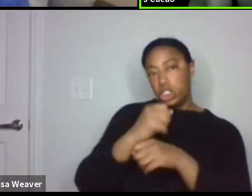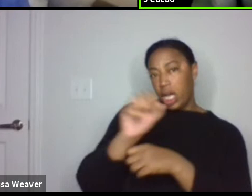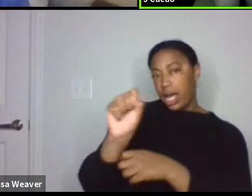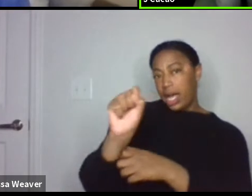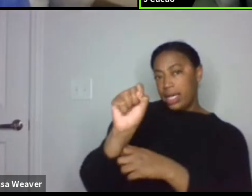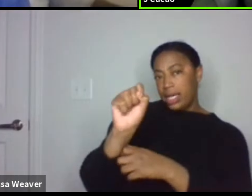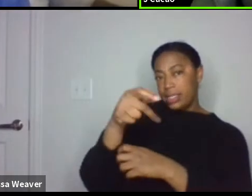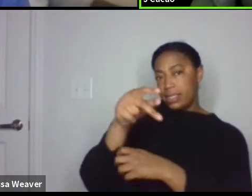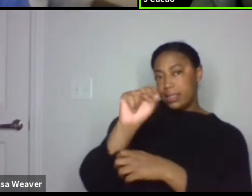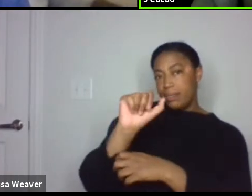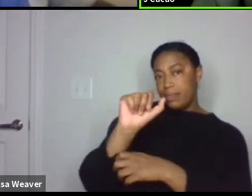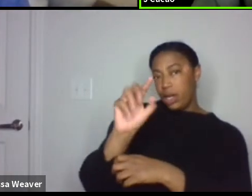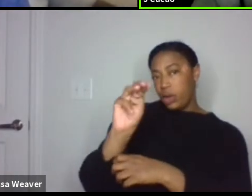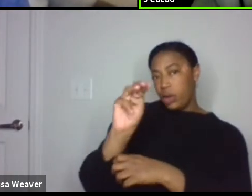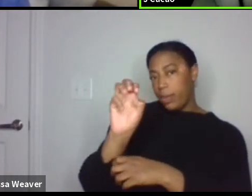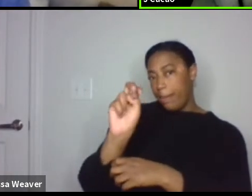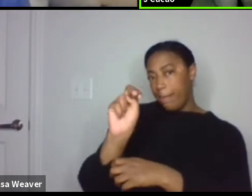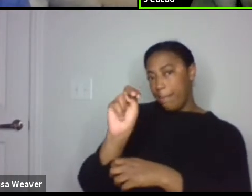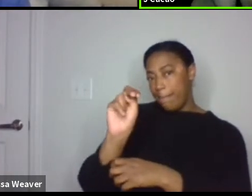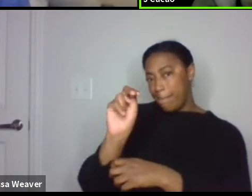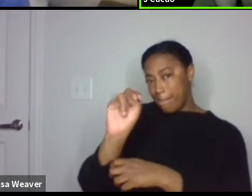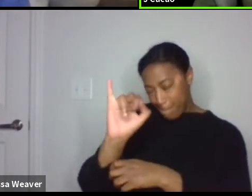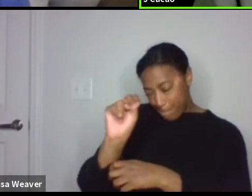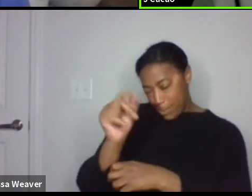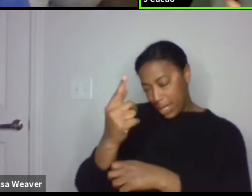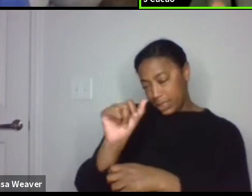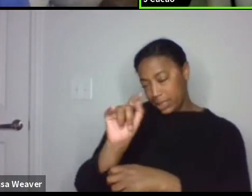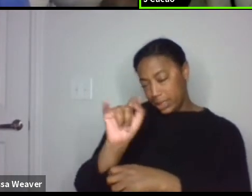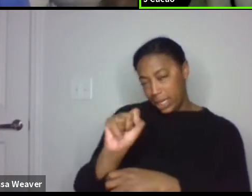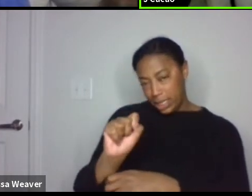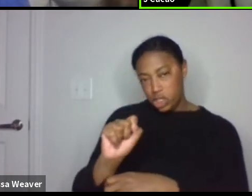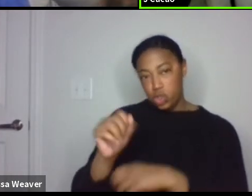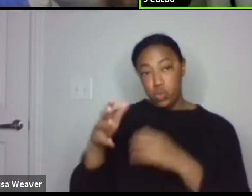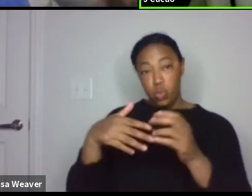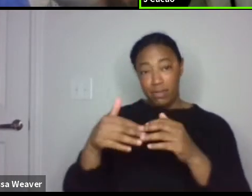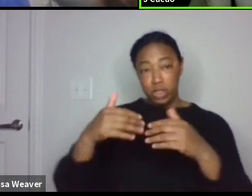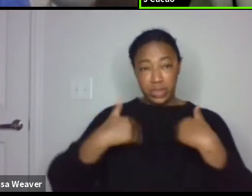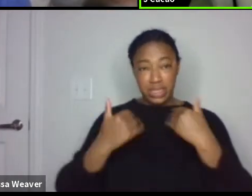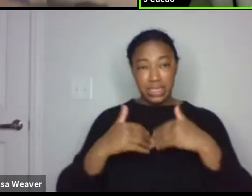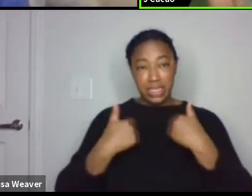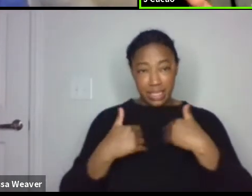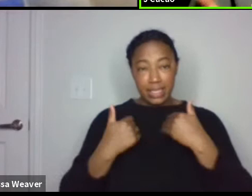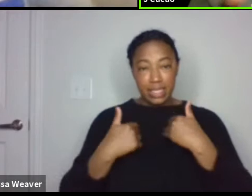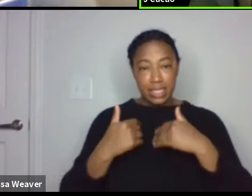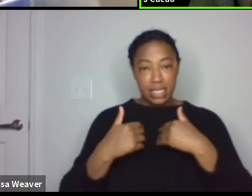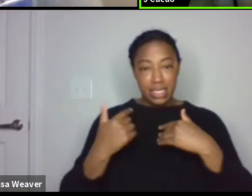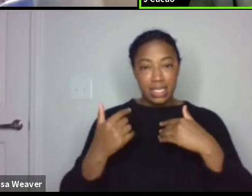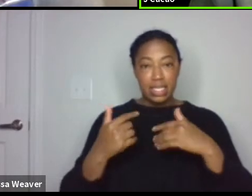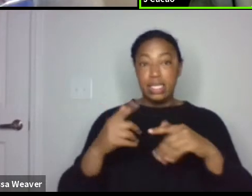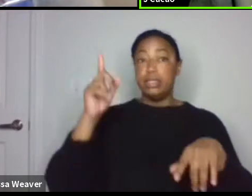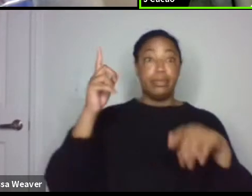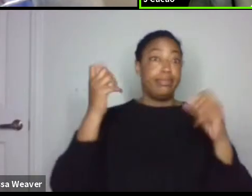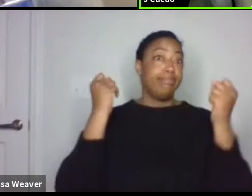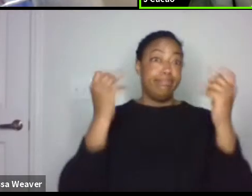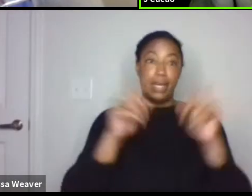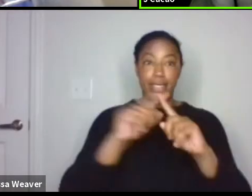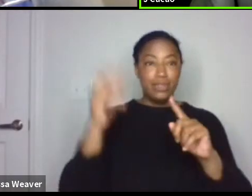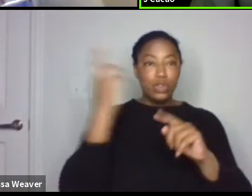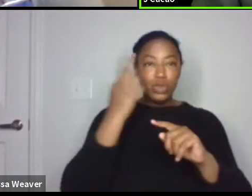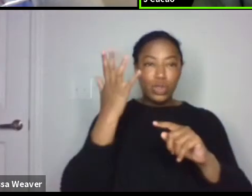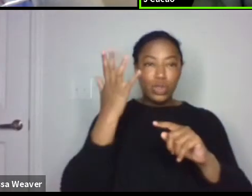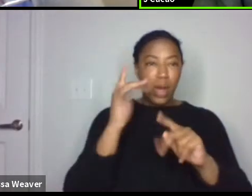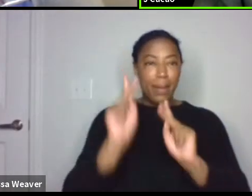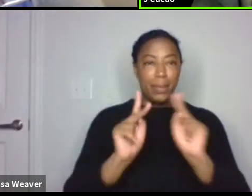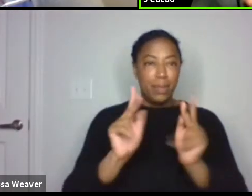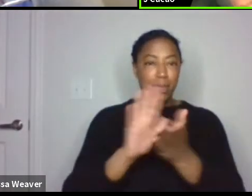meningitis. Yeah, and when she was younger. But there are various reasons for why deaf people